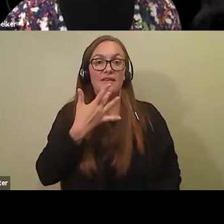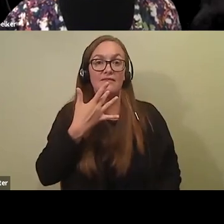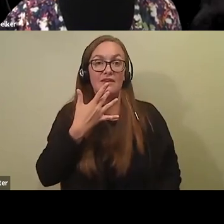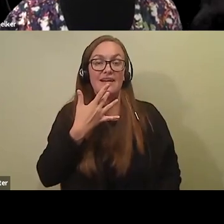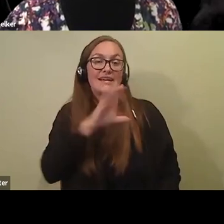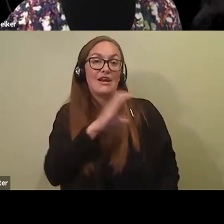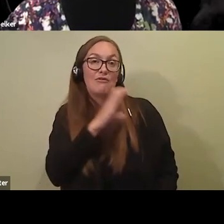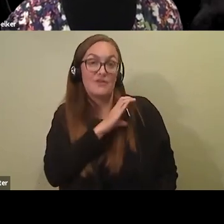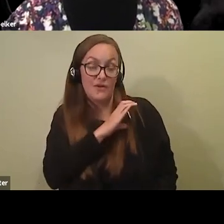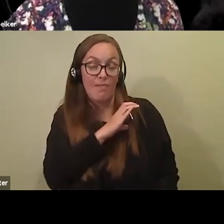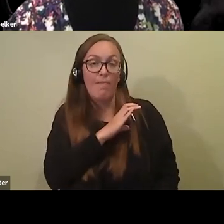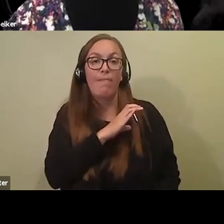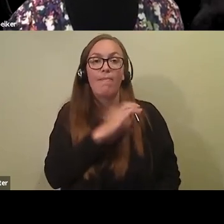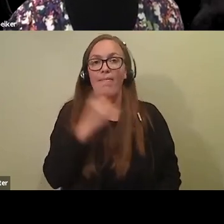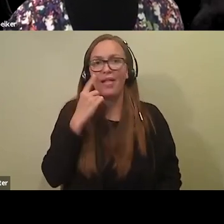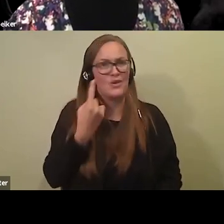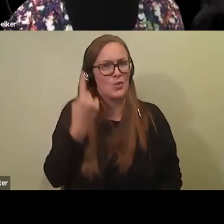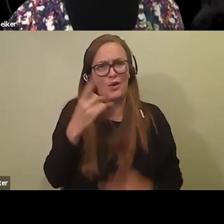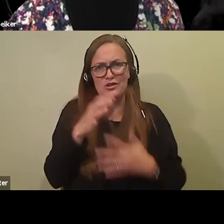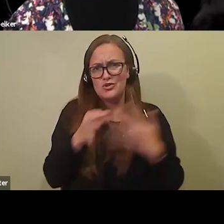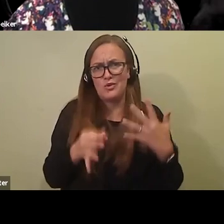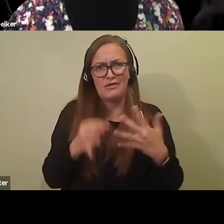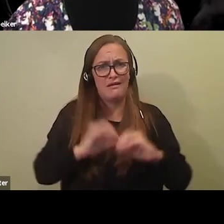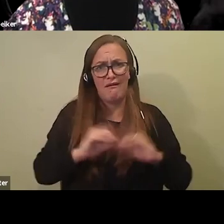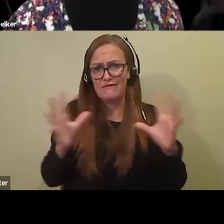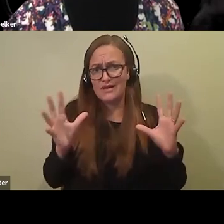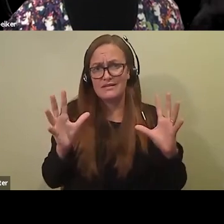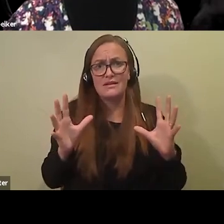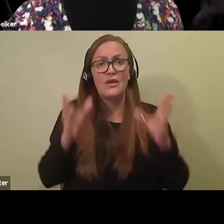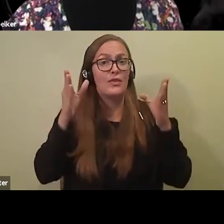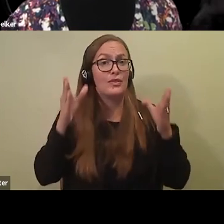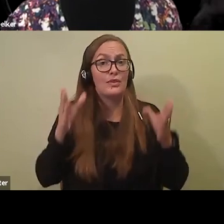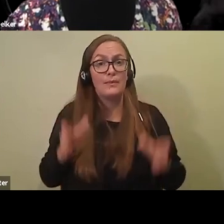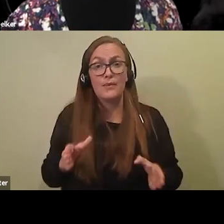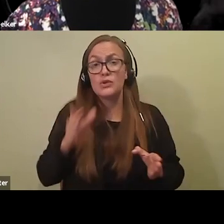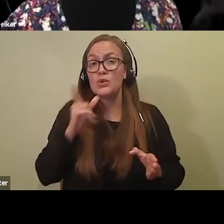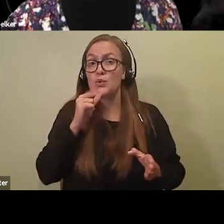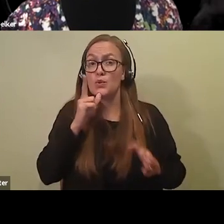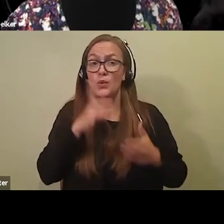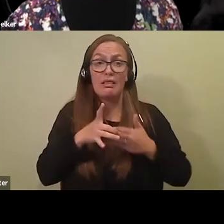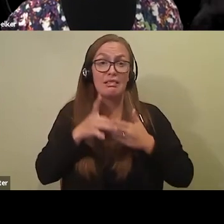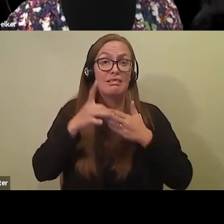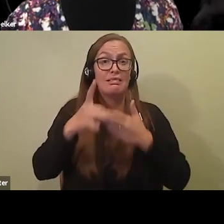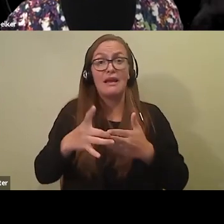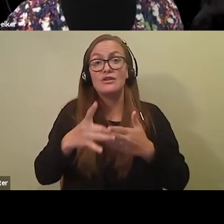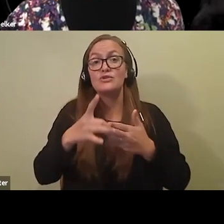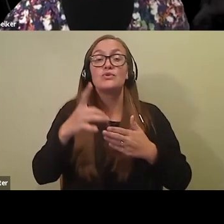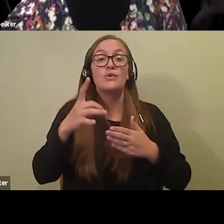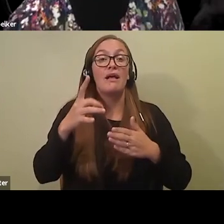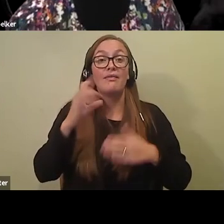favorite characters go, I think there's only one choice here. It is indeed the person who led to the rise of the Empire, that of course being Jar Jar